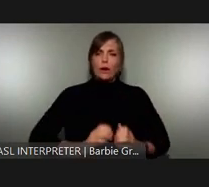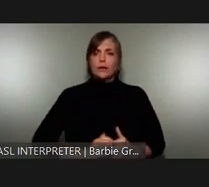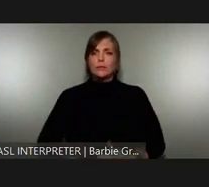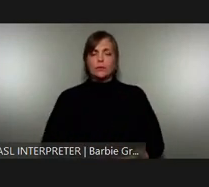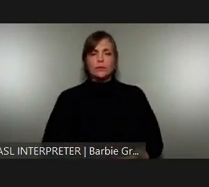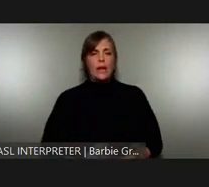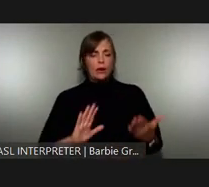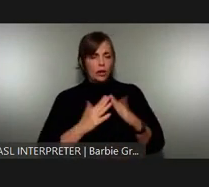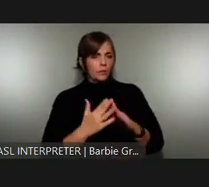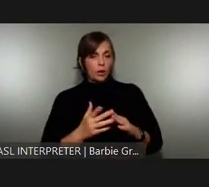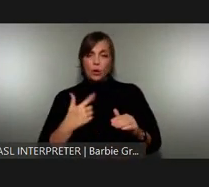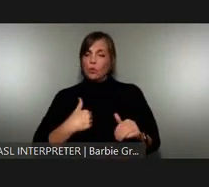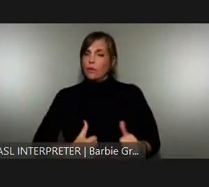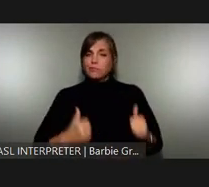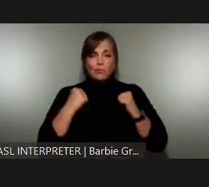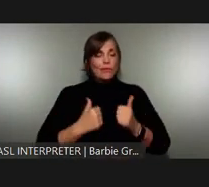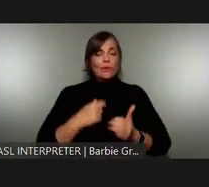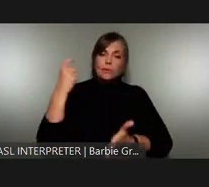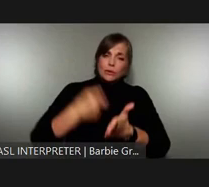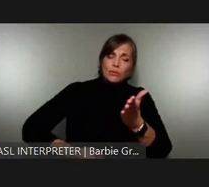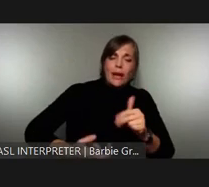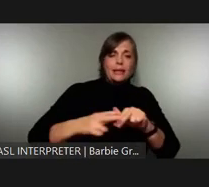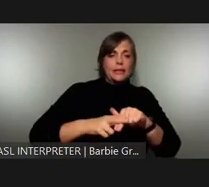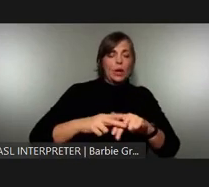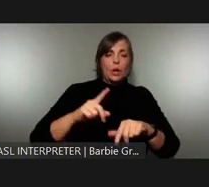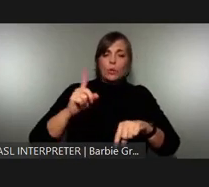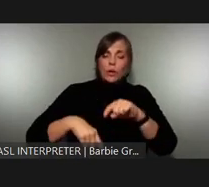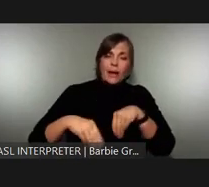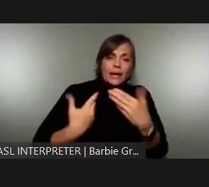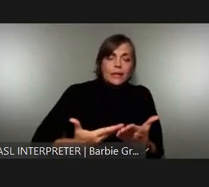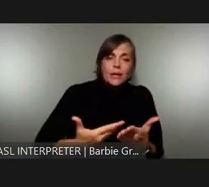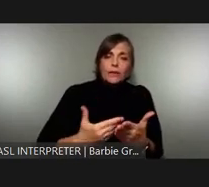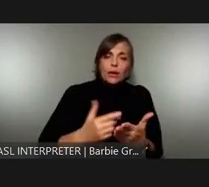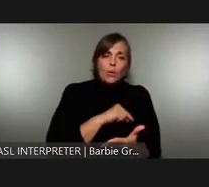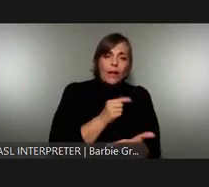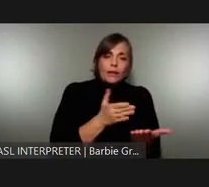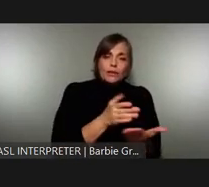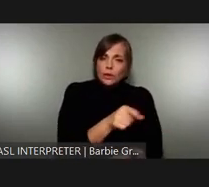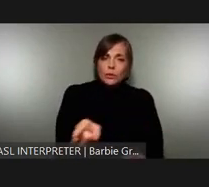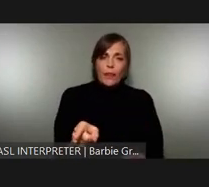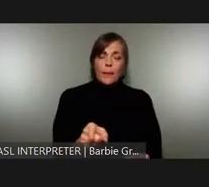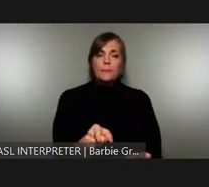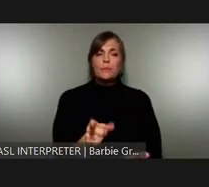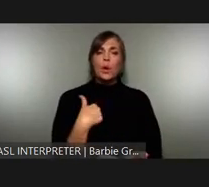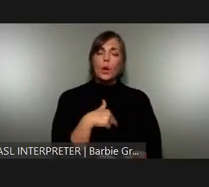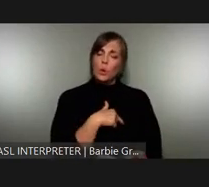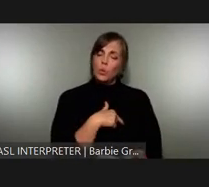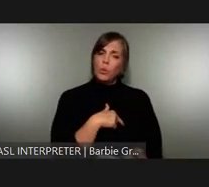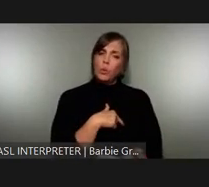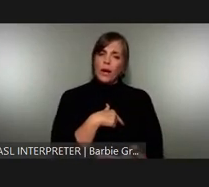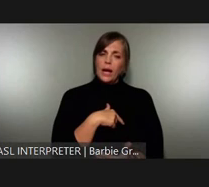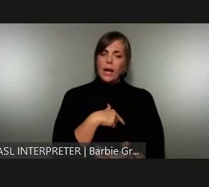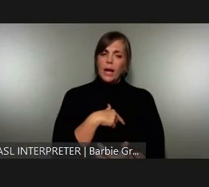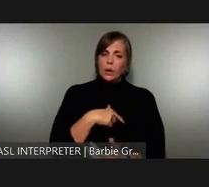raise fares on people when we couldn't deliver even quality service to them. We were going to ensure that we looked after